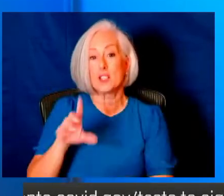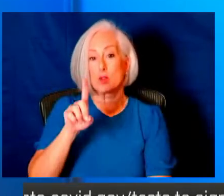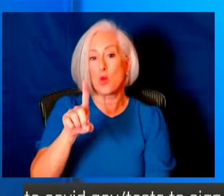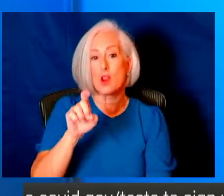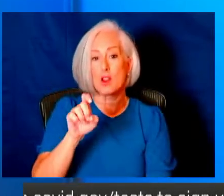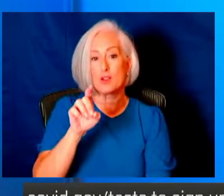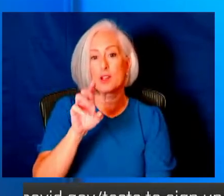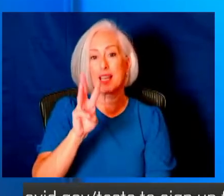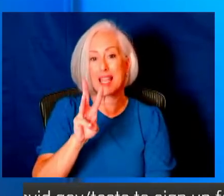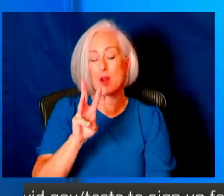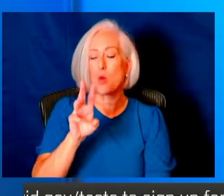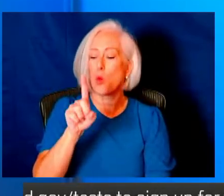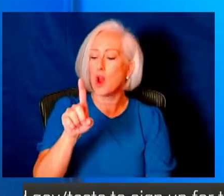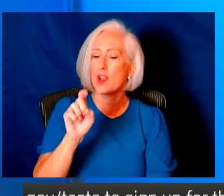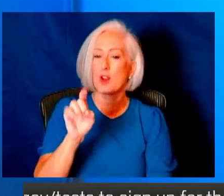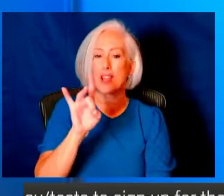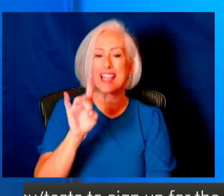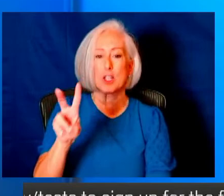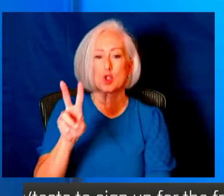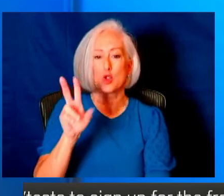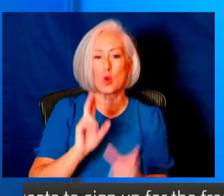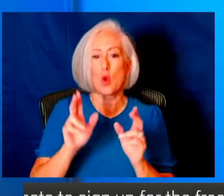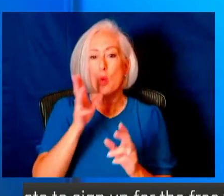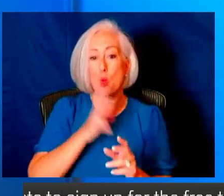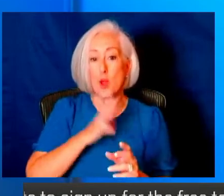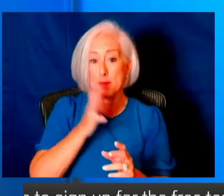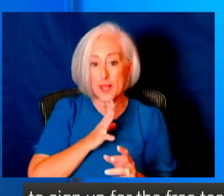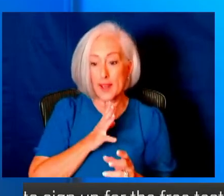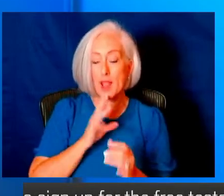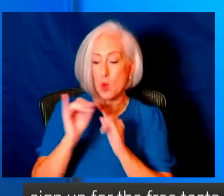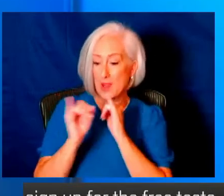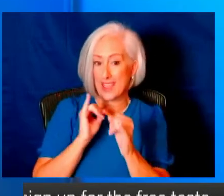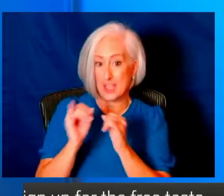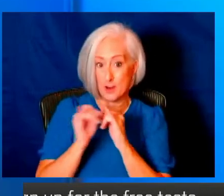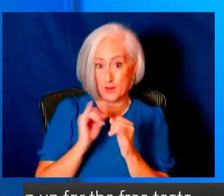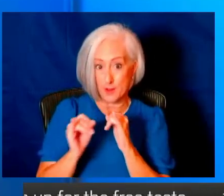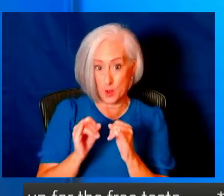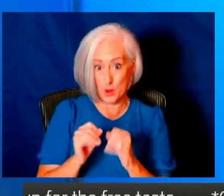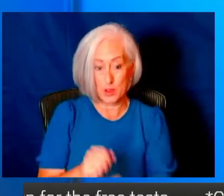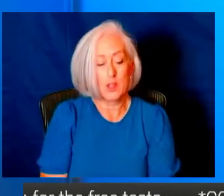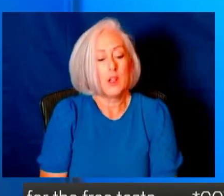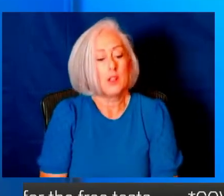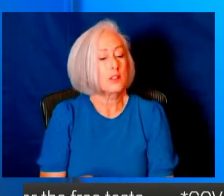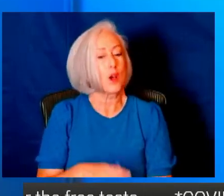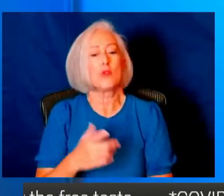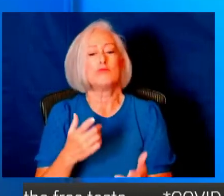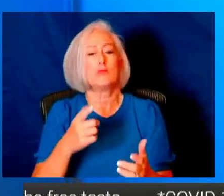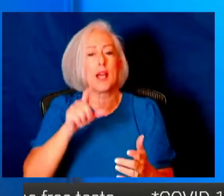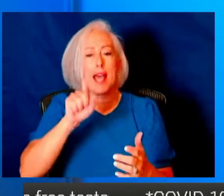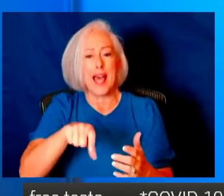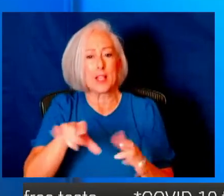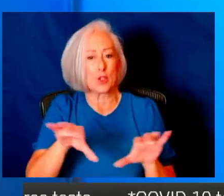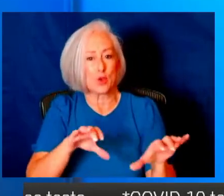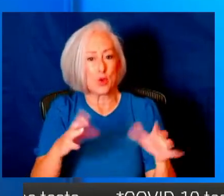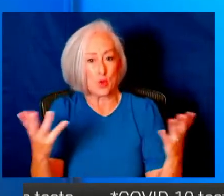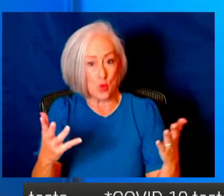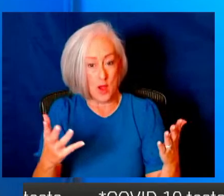so the eligibility was you were currently incarcerated in one of these local jails, and you provided your